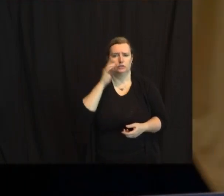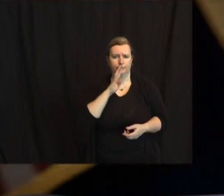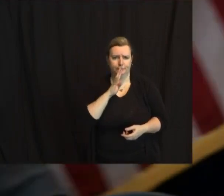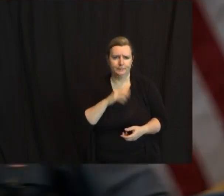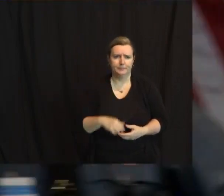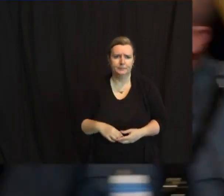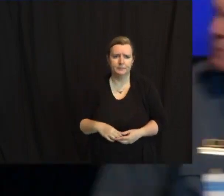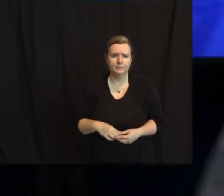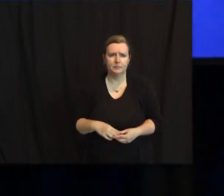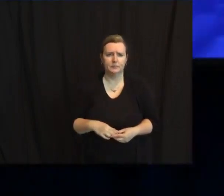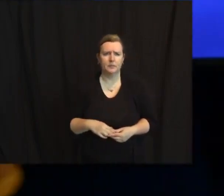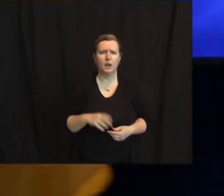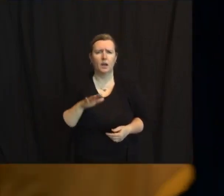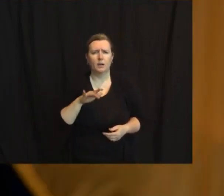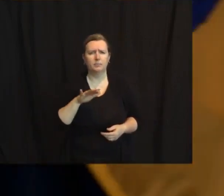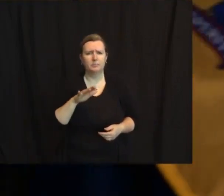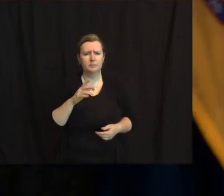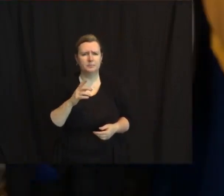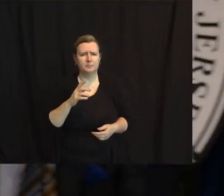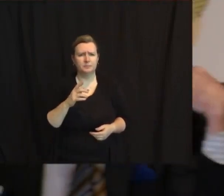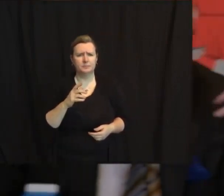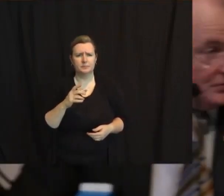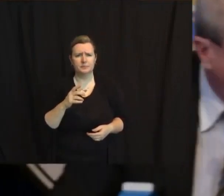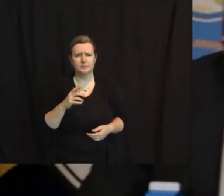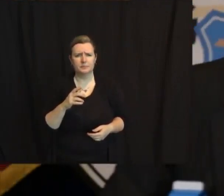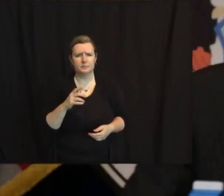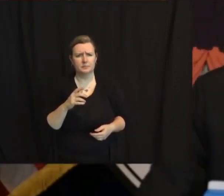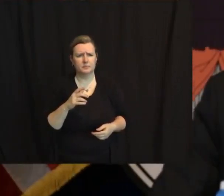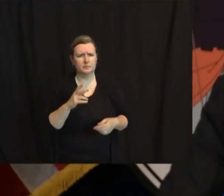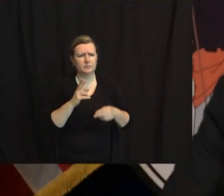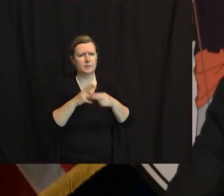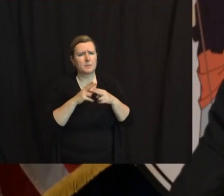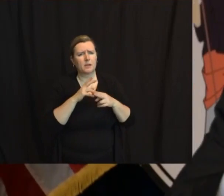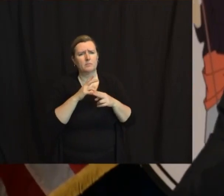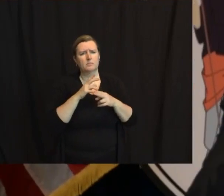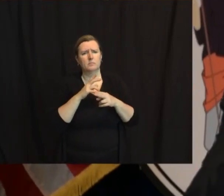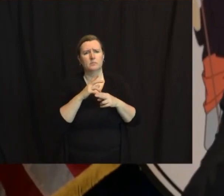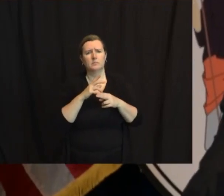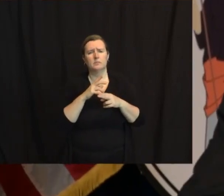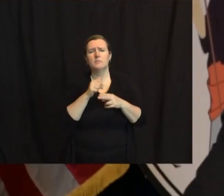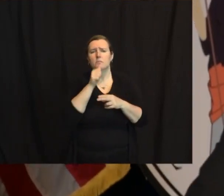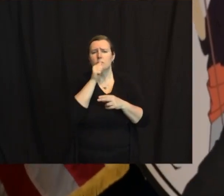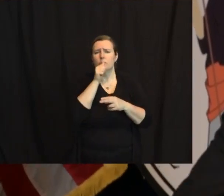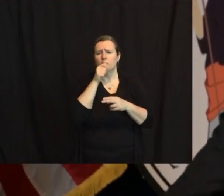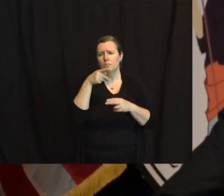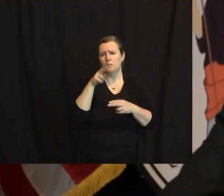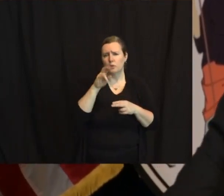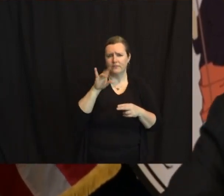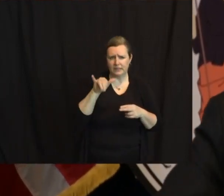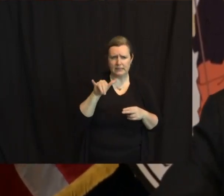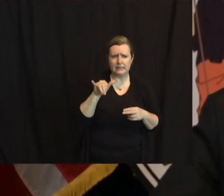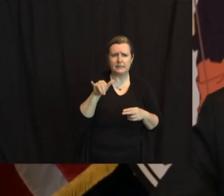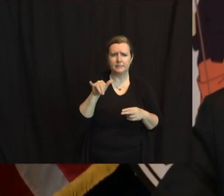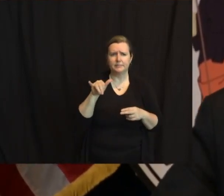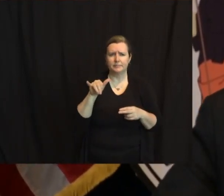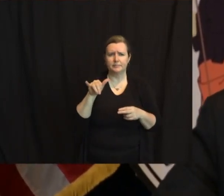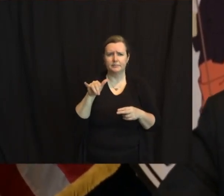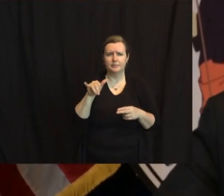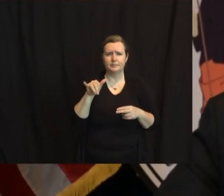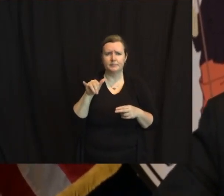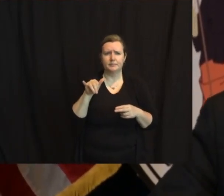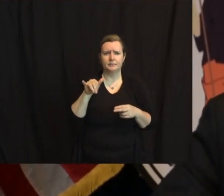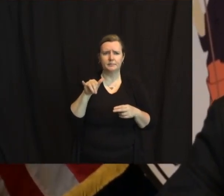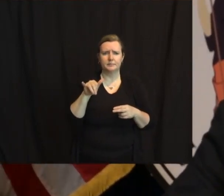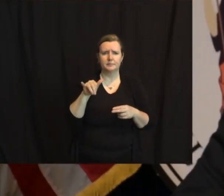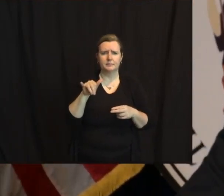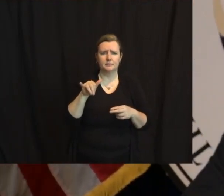with, not just for privacy, but I also would say it's beyond the privacy point, it's hard